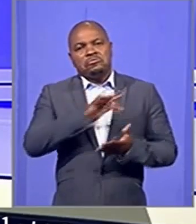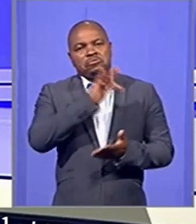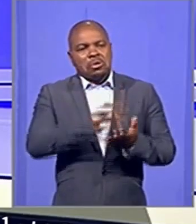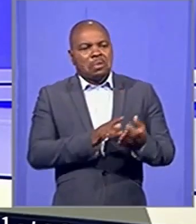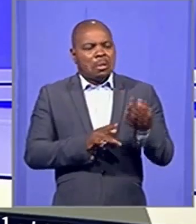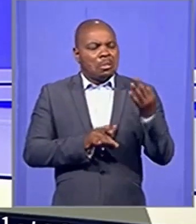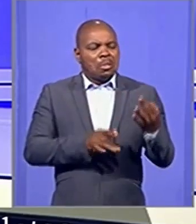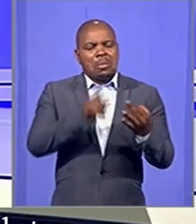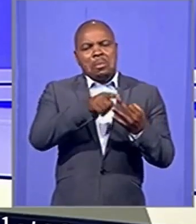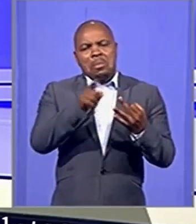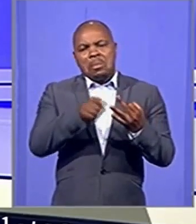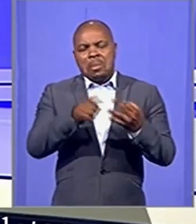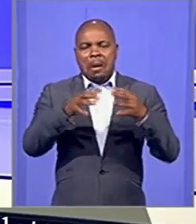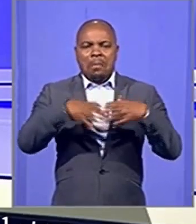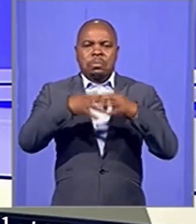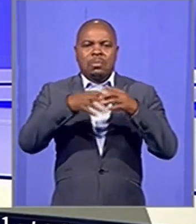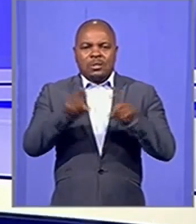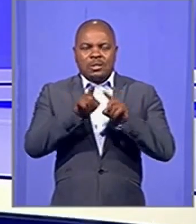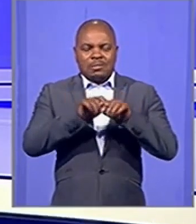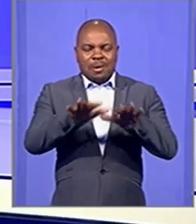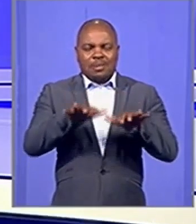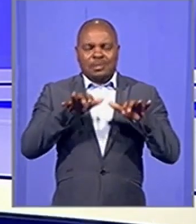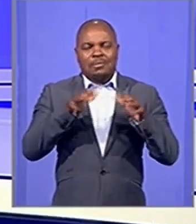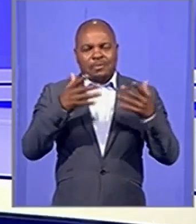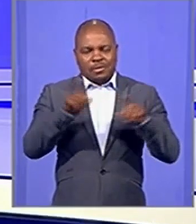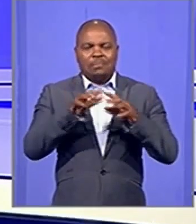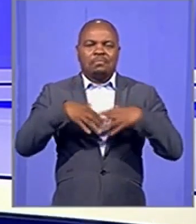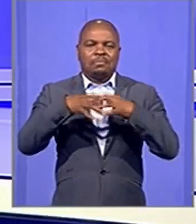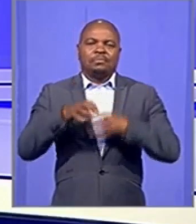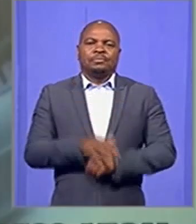pele tsa digitale ho kenyeletswa le tsa ditlhahlobo.